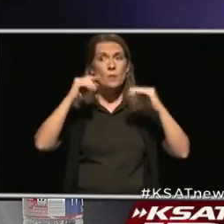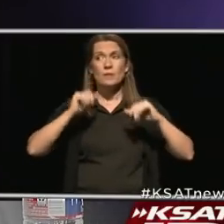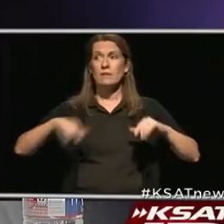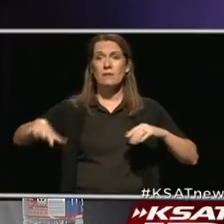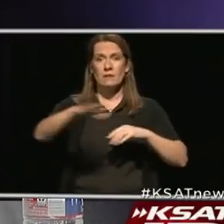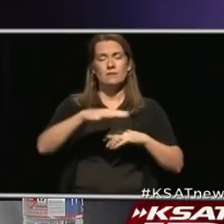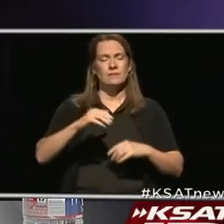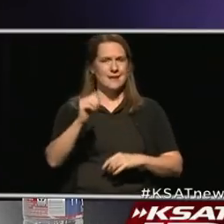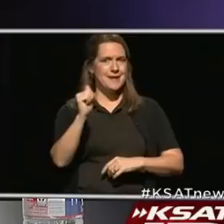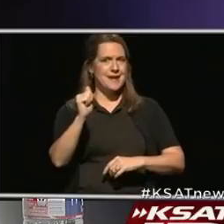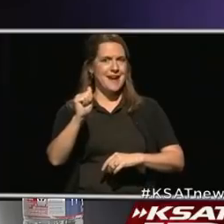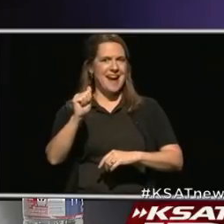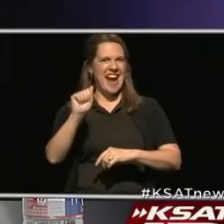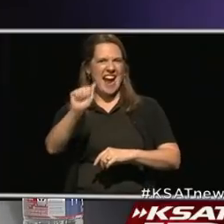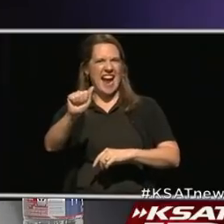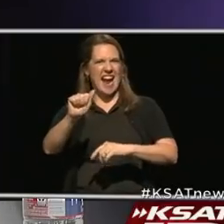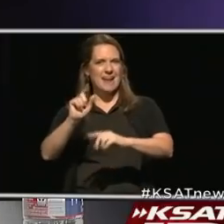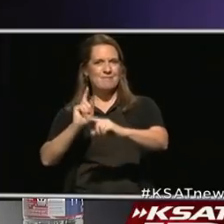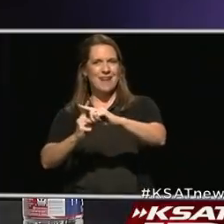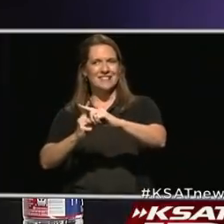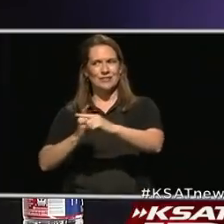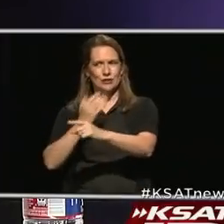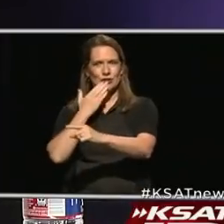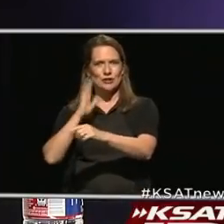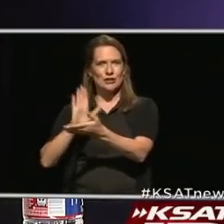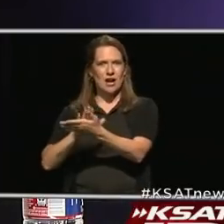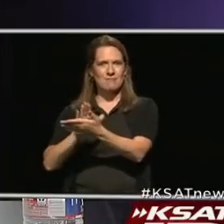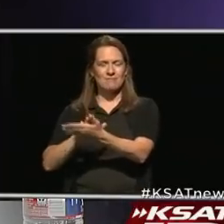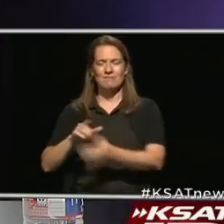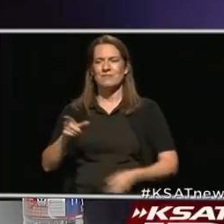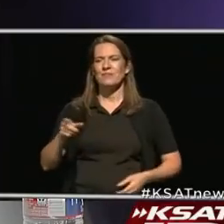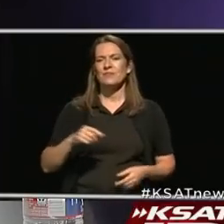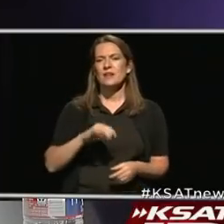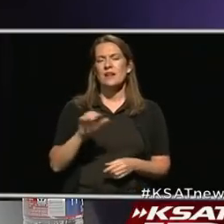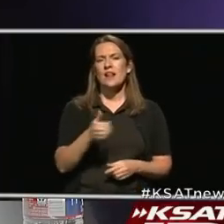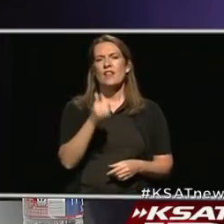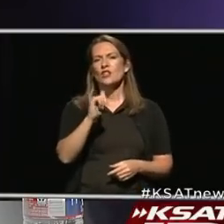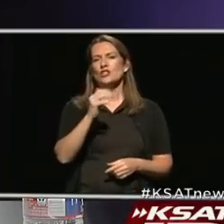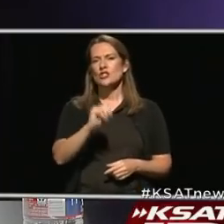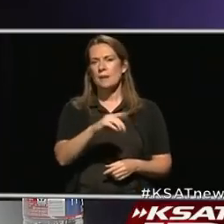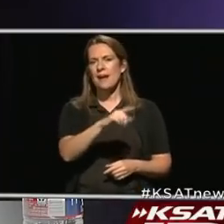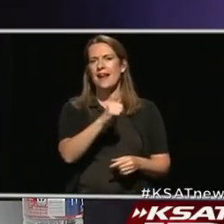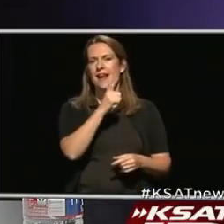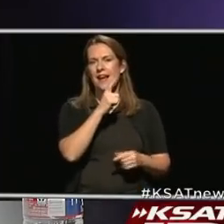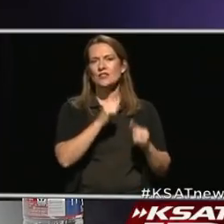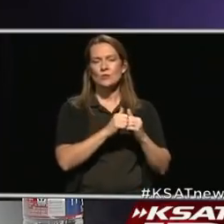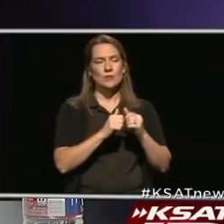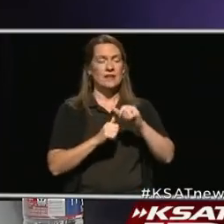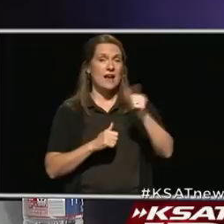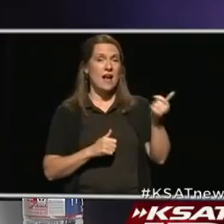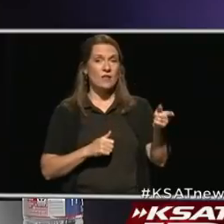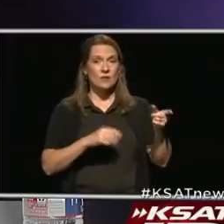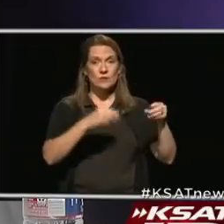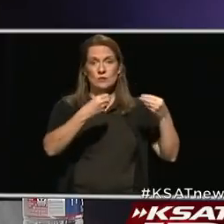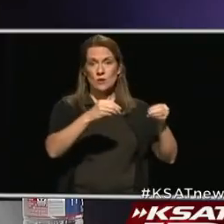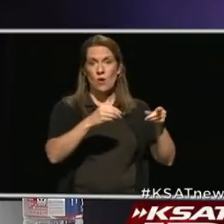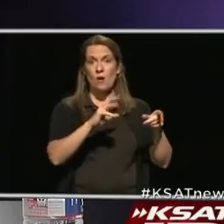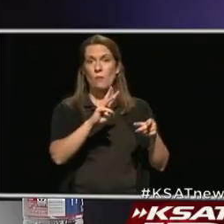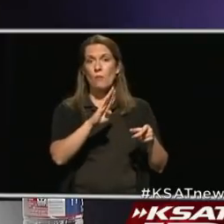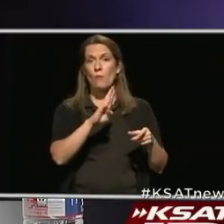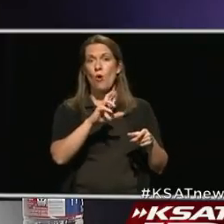gets an A-plus for that. I had lunch over with Jimmy Haslocker on his store out at